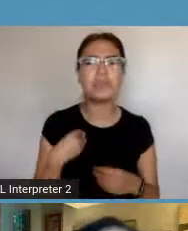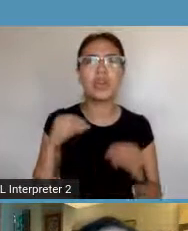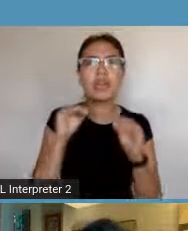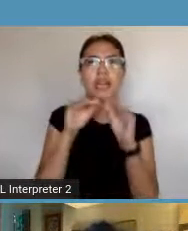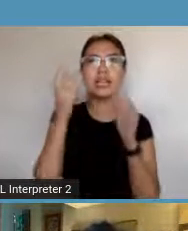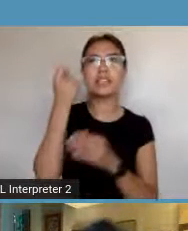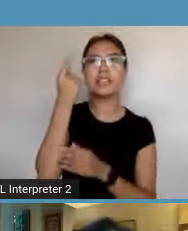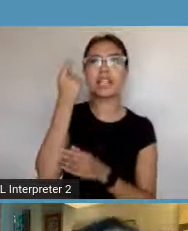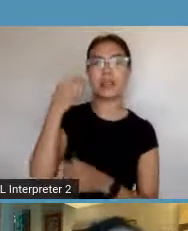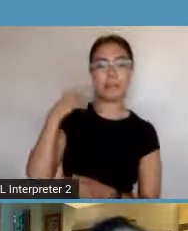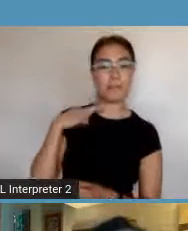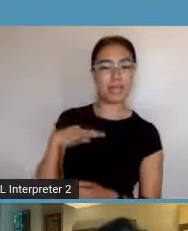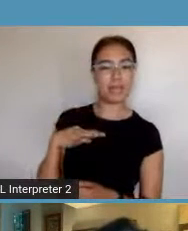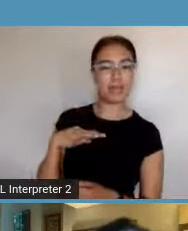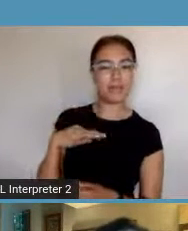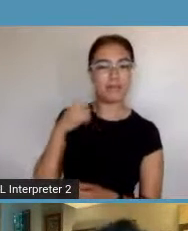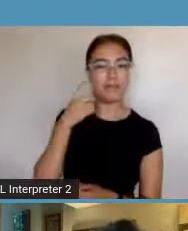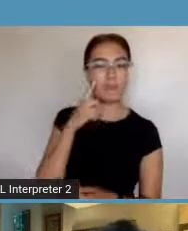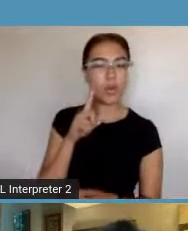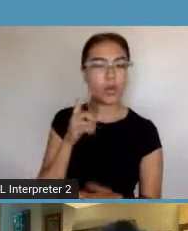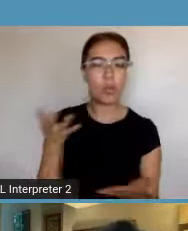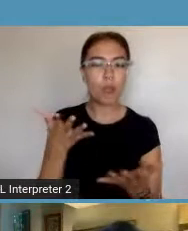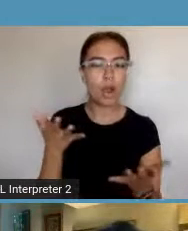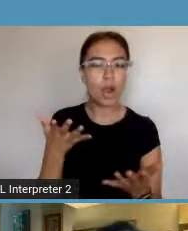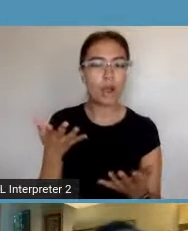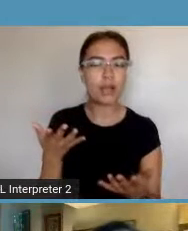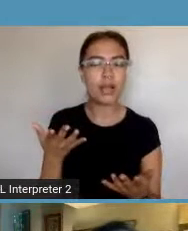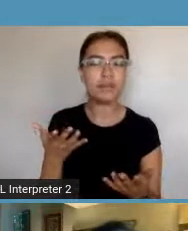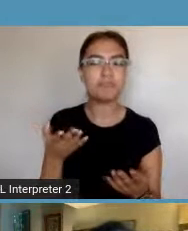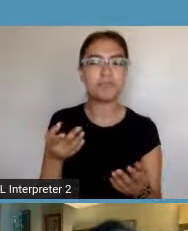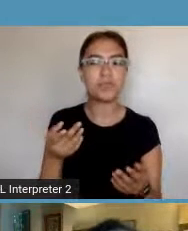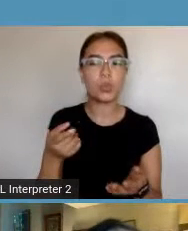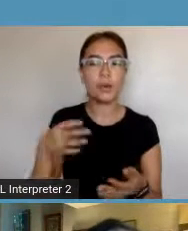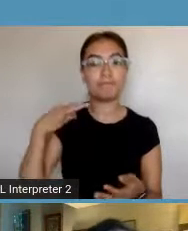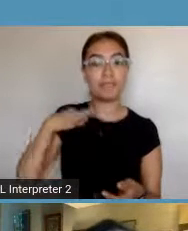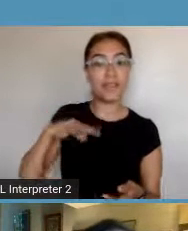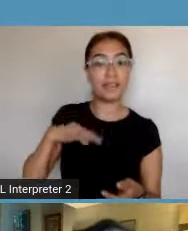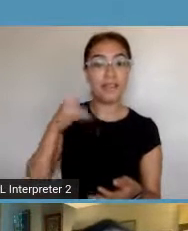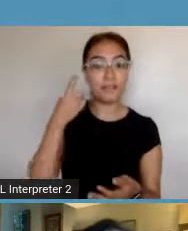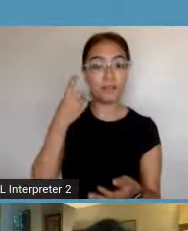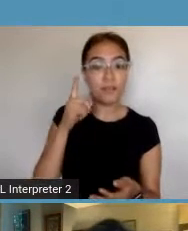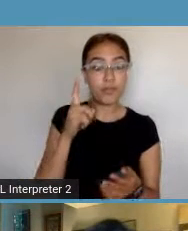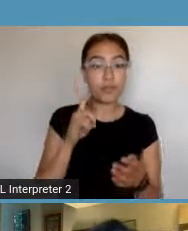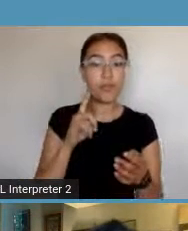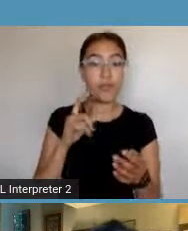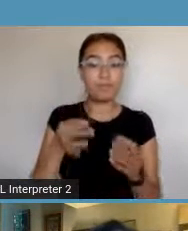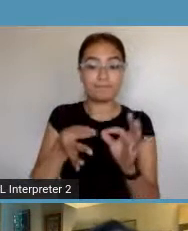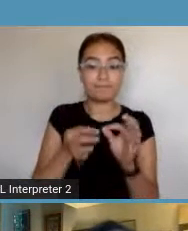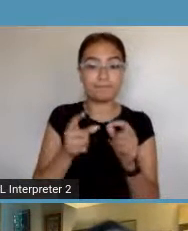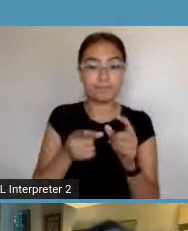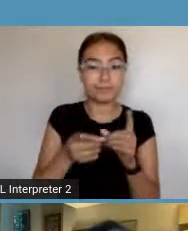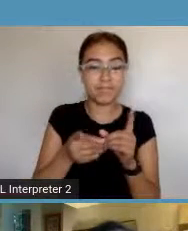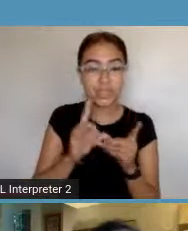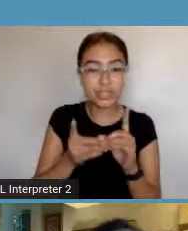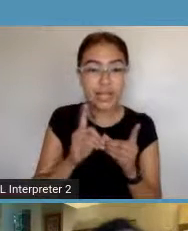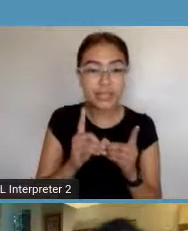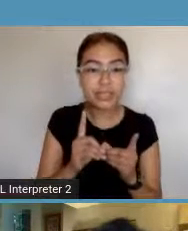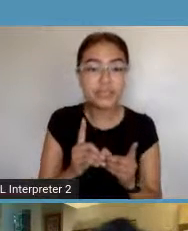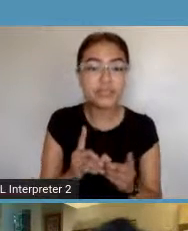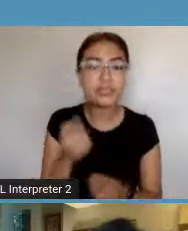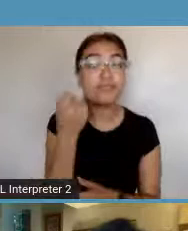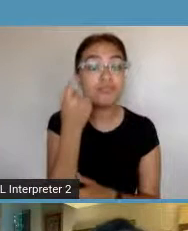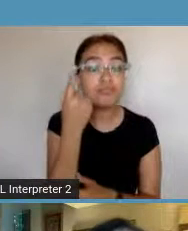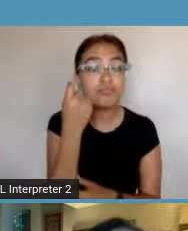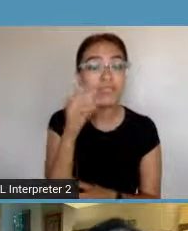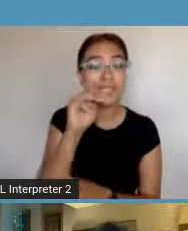of what you offer and to whom they'll be offered to? Do you have a clear understanding of the needs of your users? Do you understand